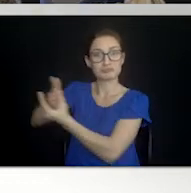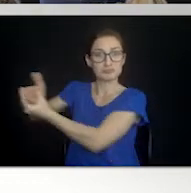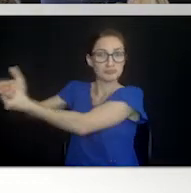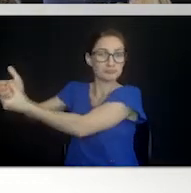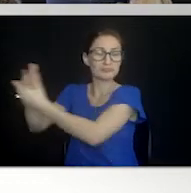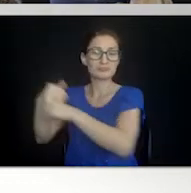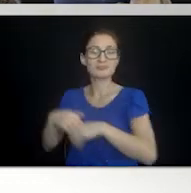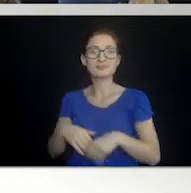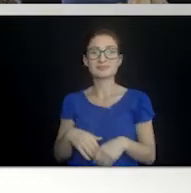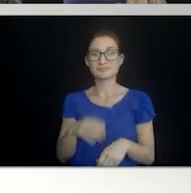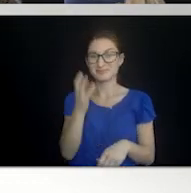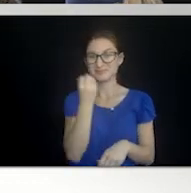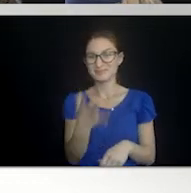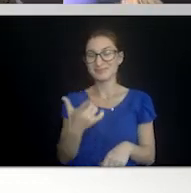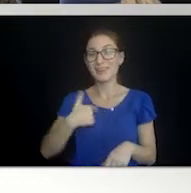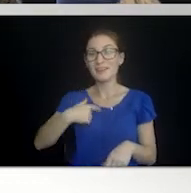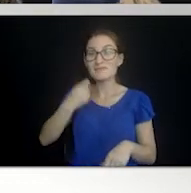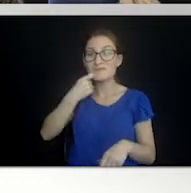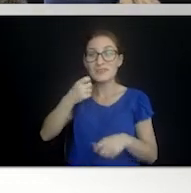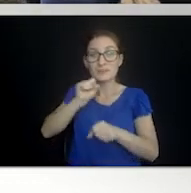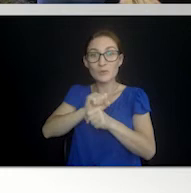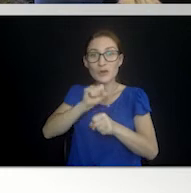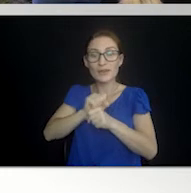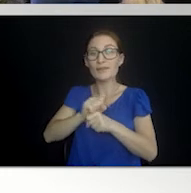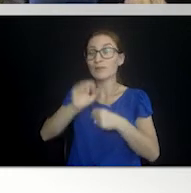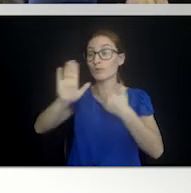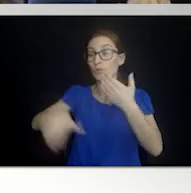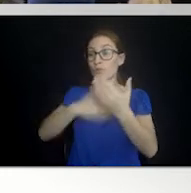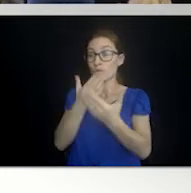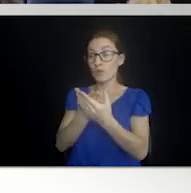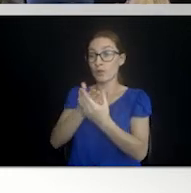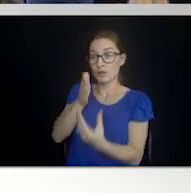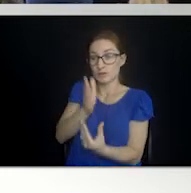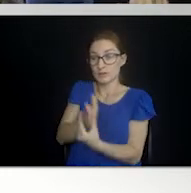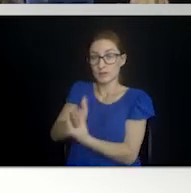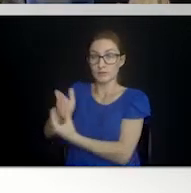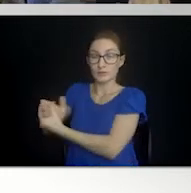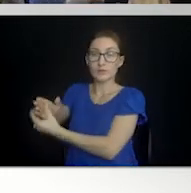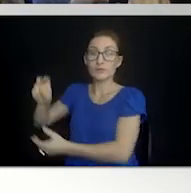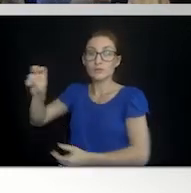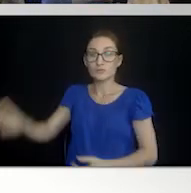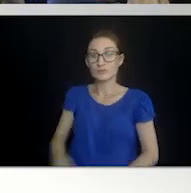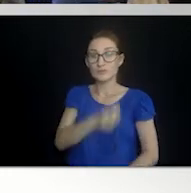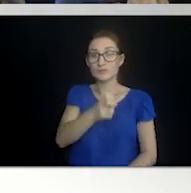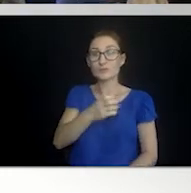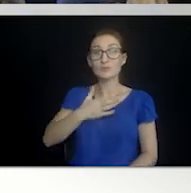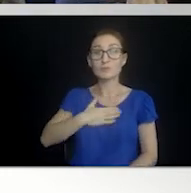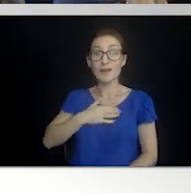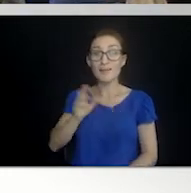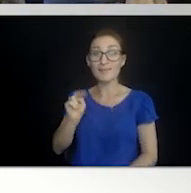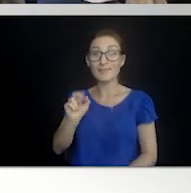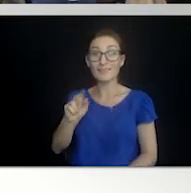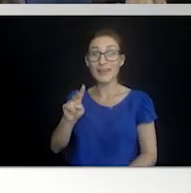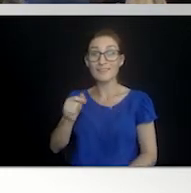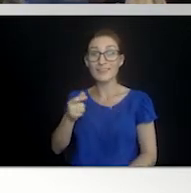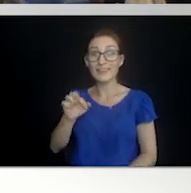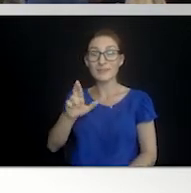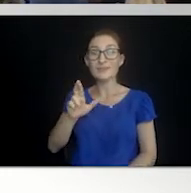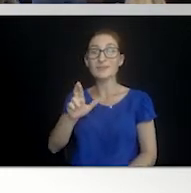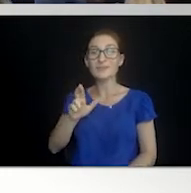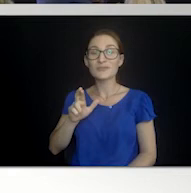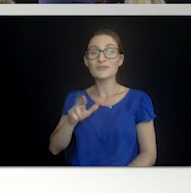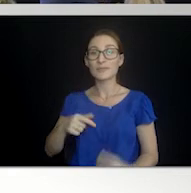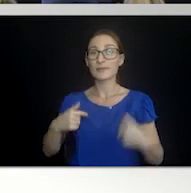And actually, I've been working lately. I've been actually transferring my stuff up to the My Navigator